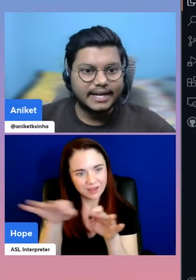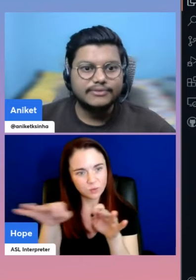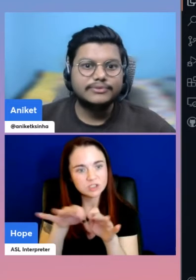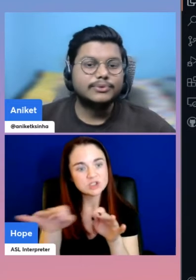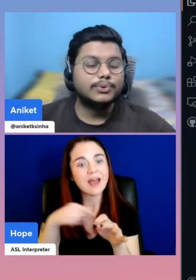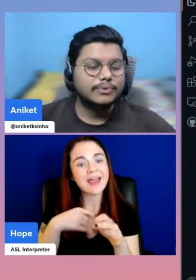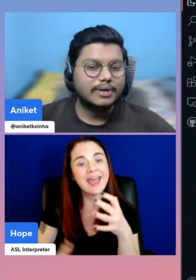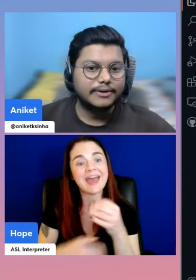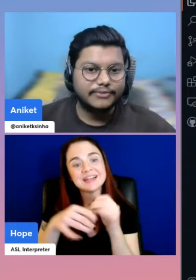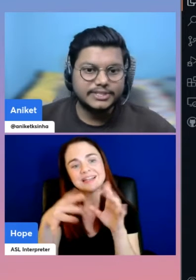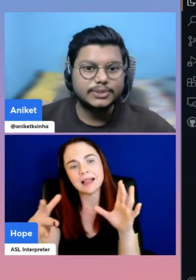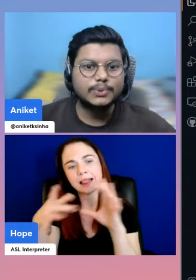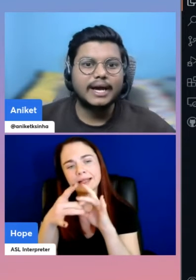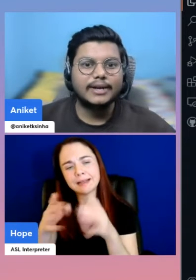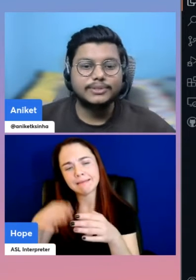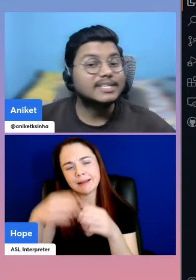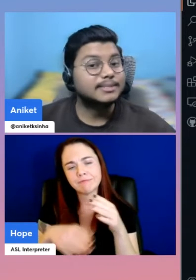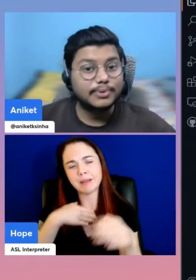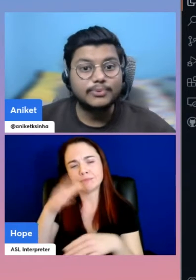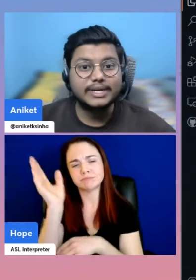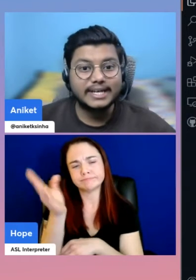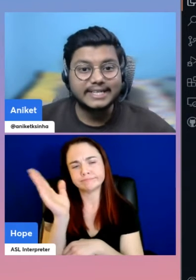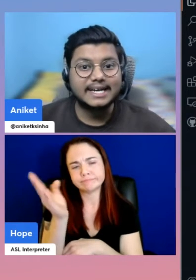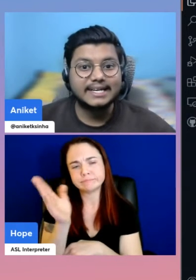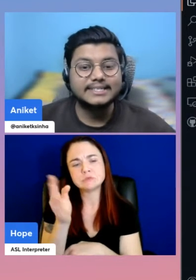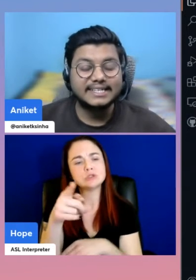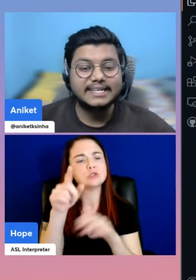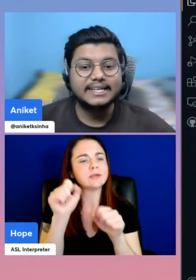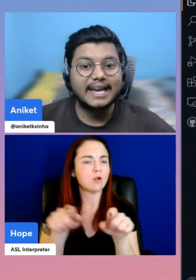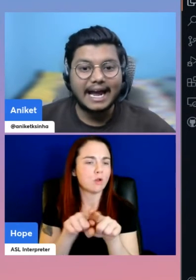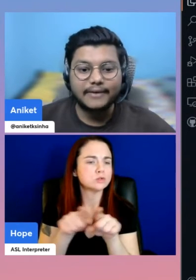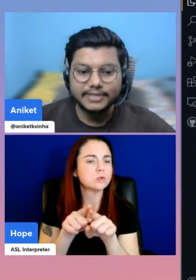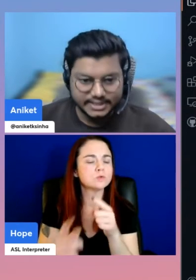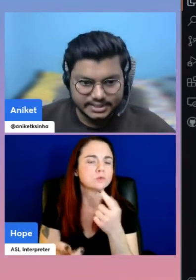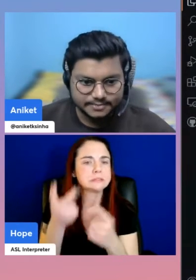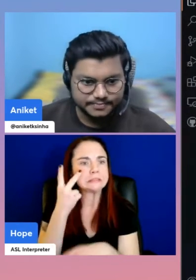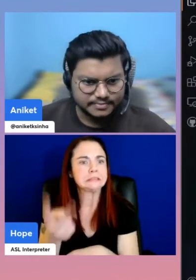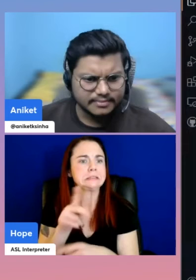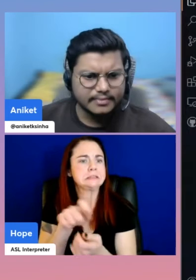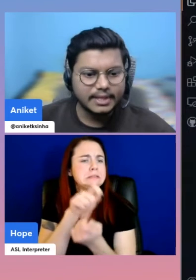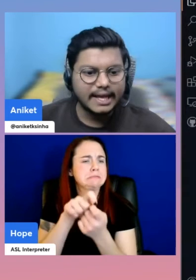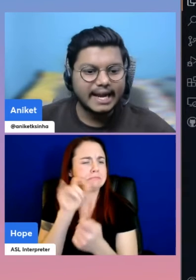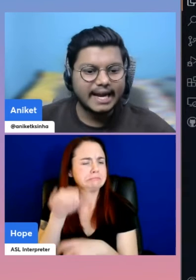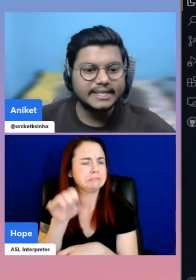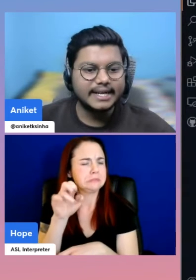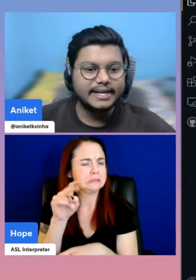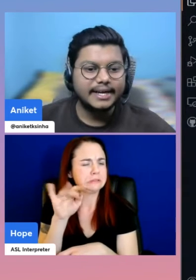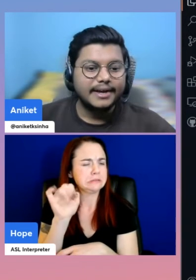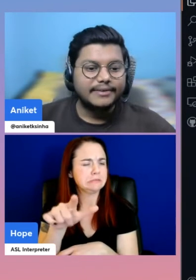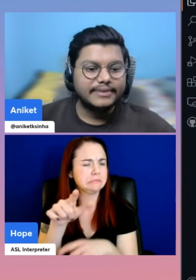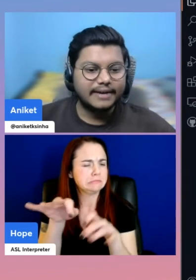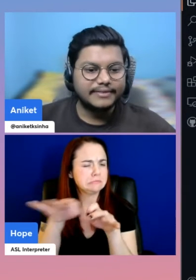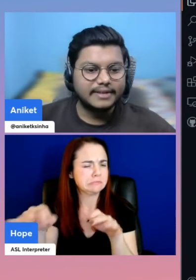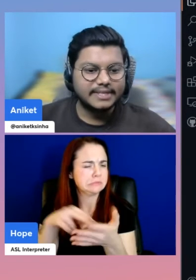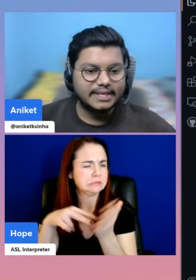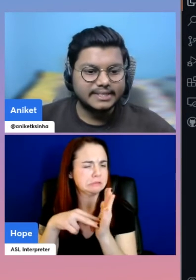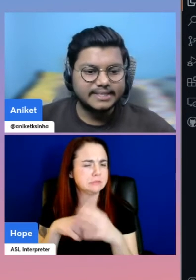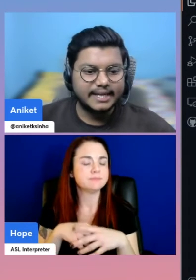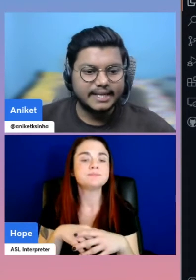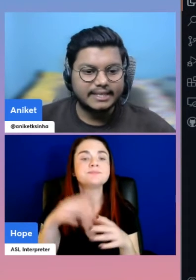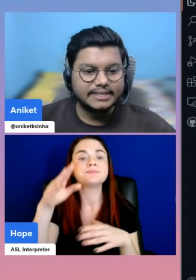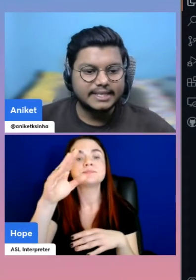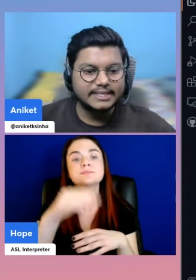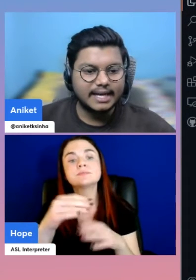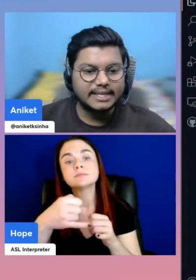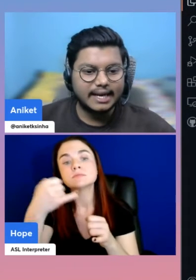at the end through which you can also explore what exactly the Sentinel language is. And at the end, we have given a list